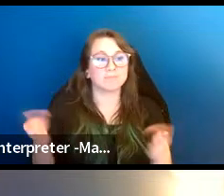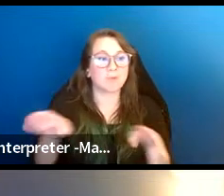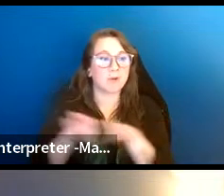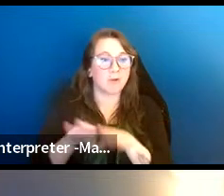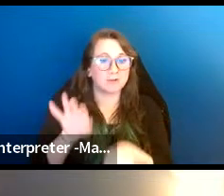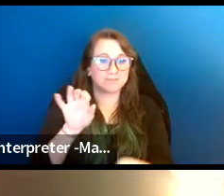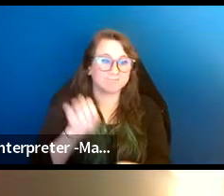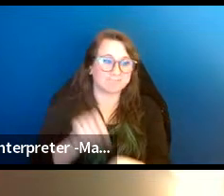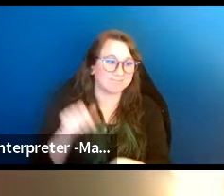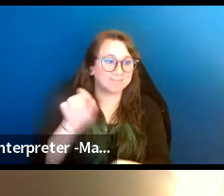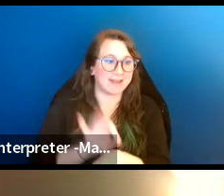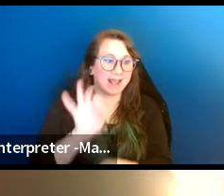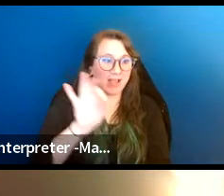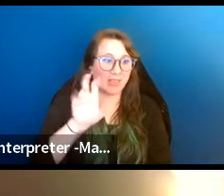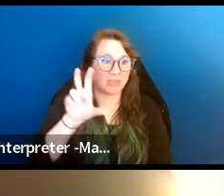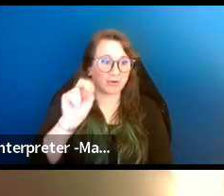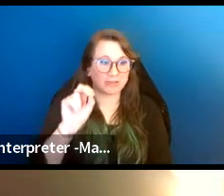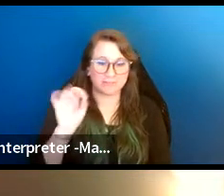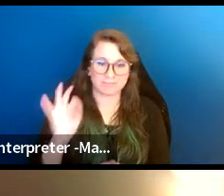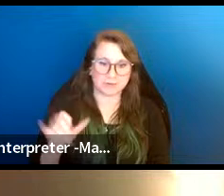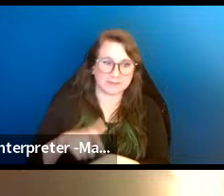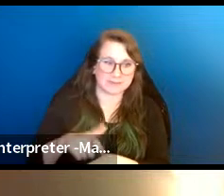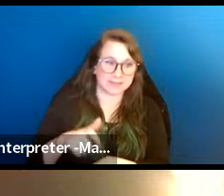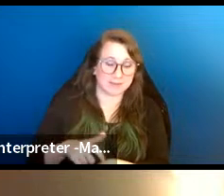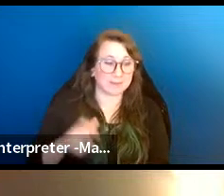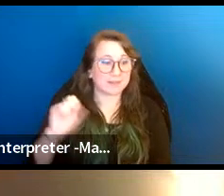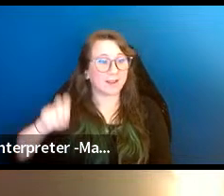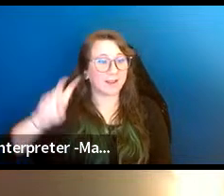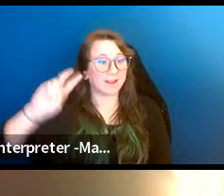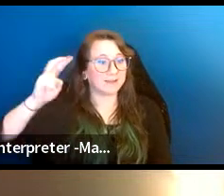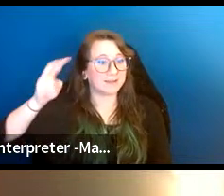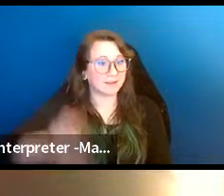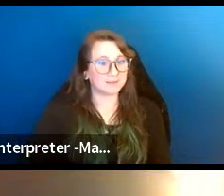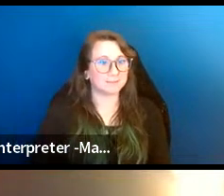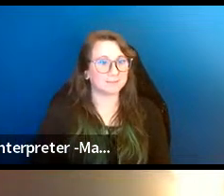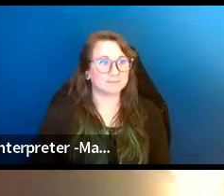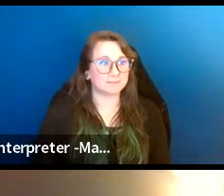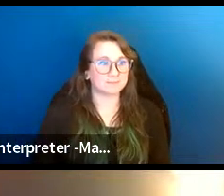at 9:30 p.m. Good time. Can I get a second on this motion?